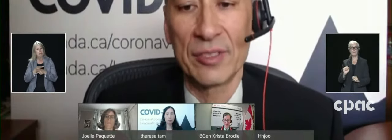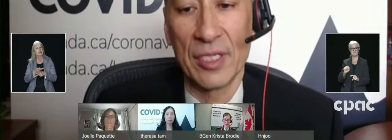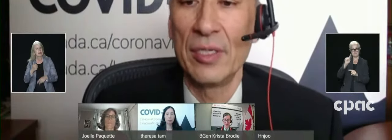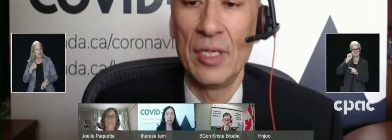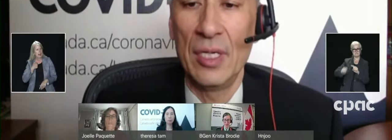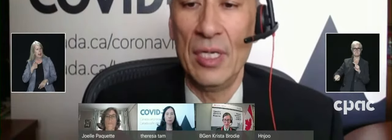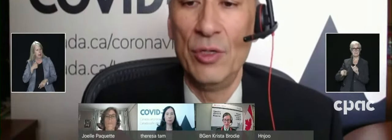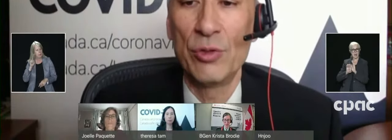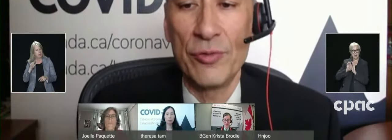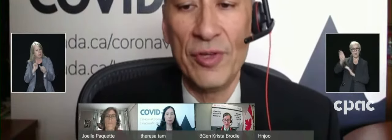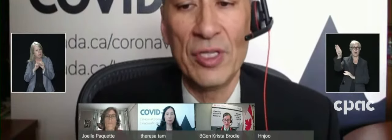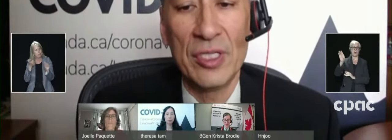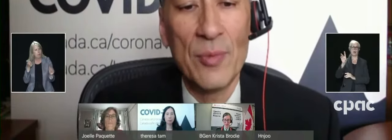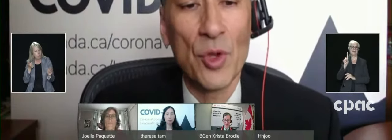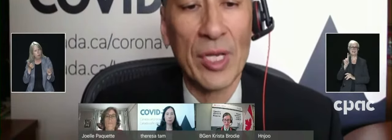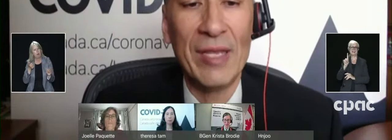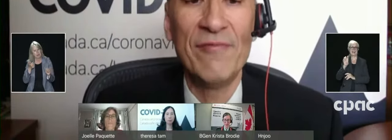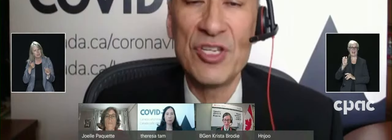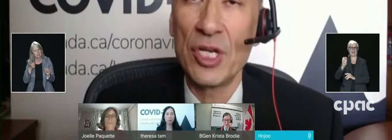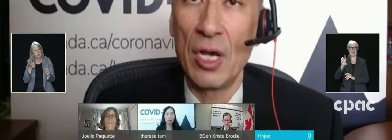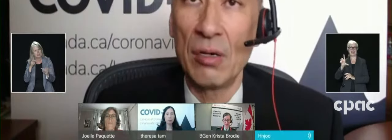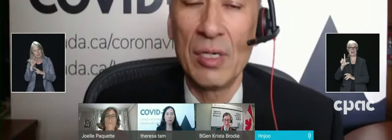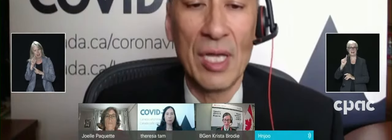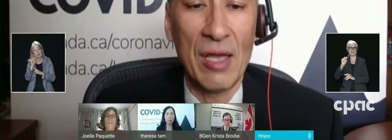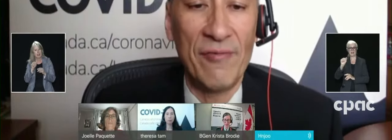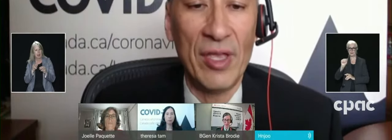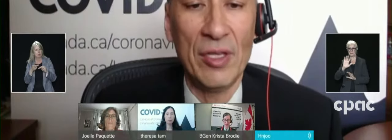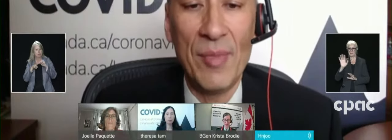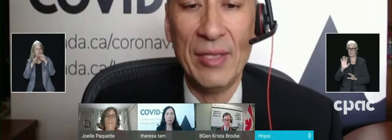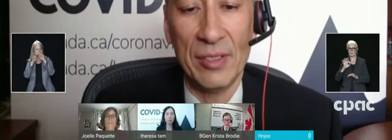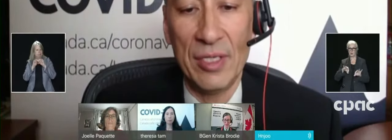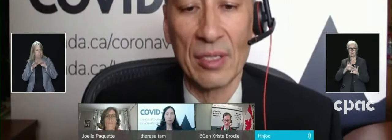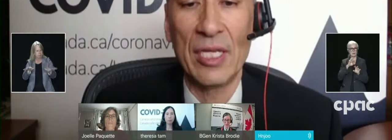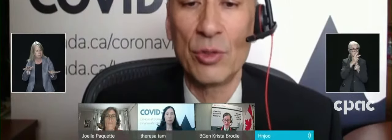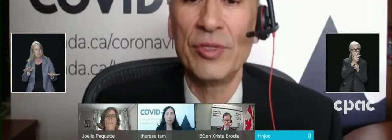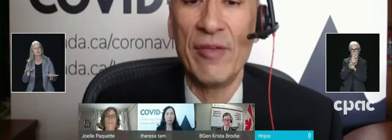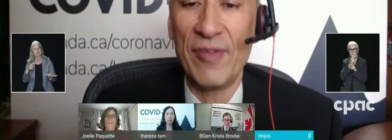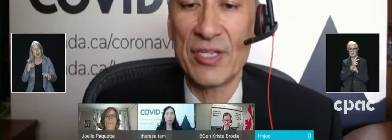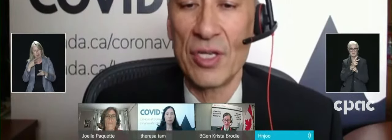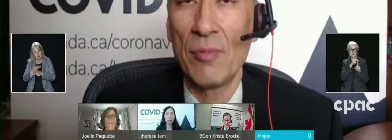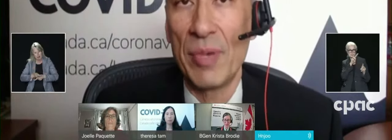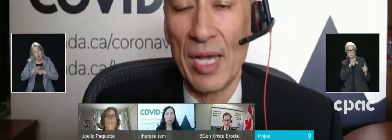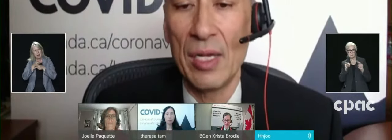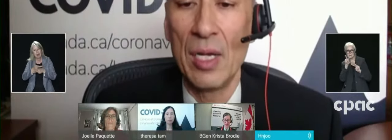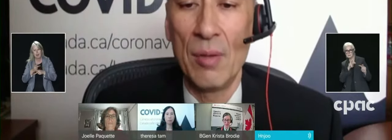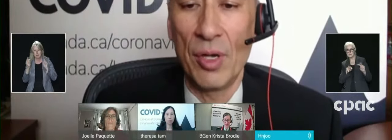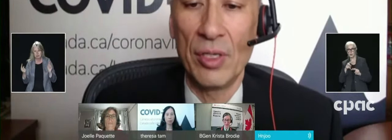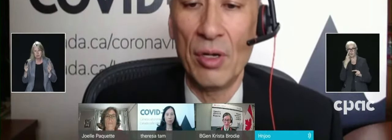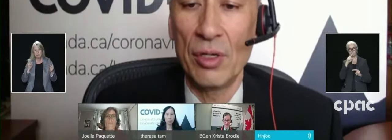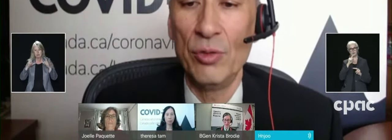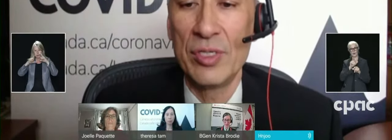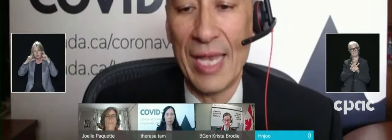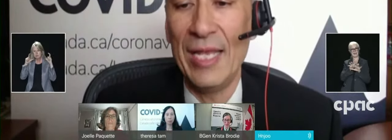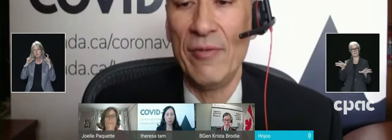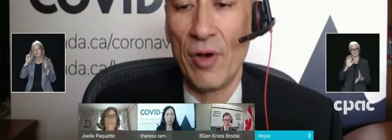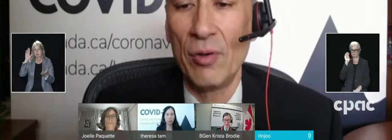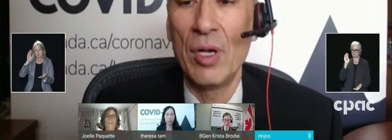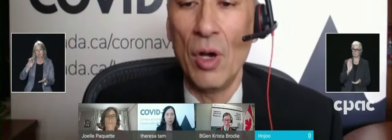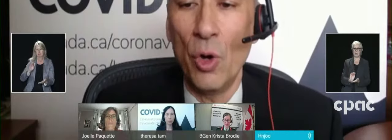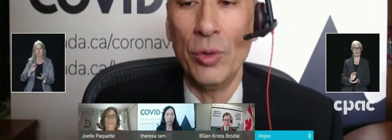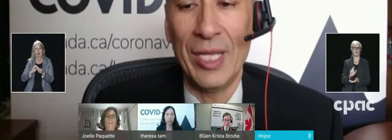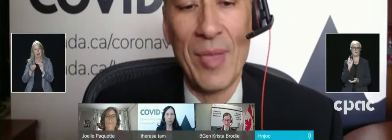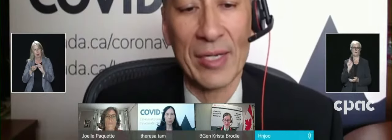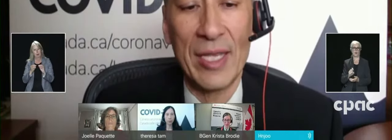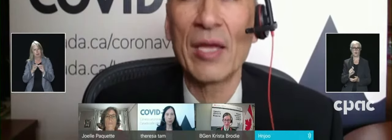vague Delta. Il nous suffit de demeurer vigilants afin de maintenir les taux d'infection bas pendant que nous